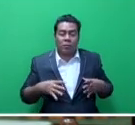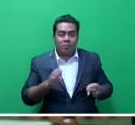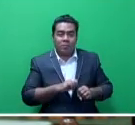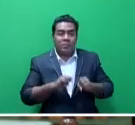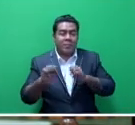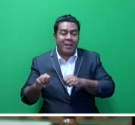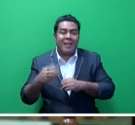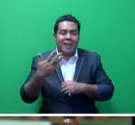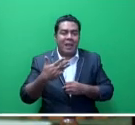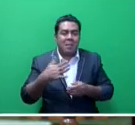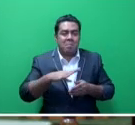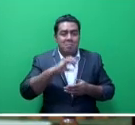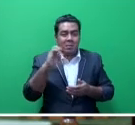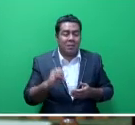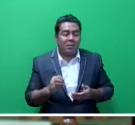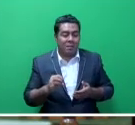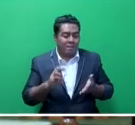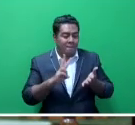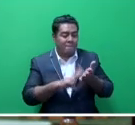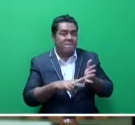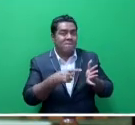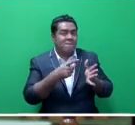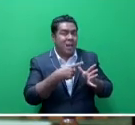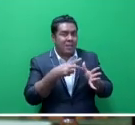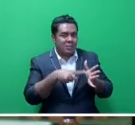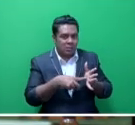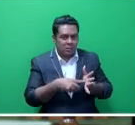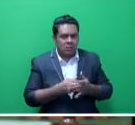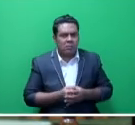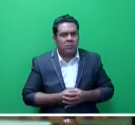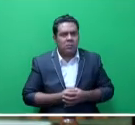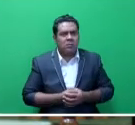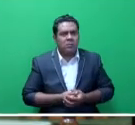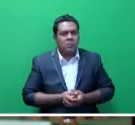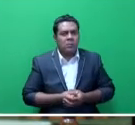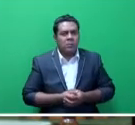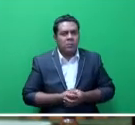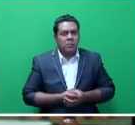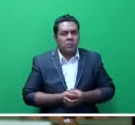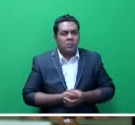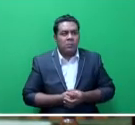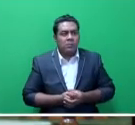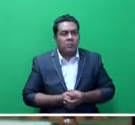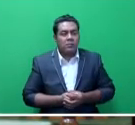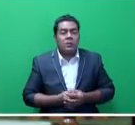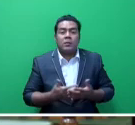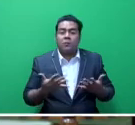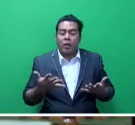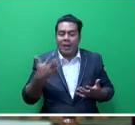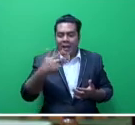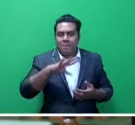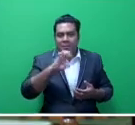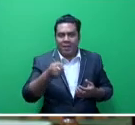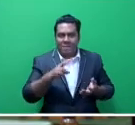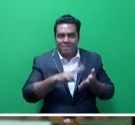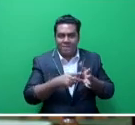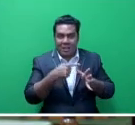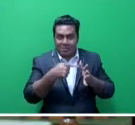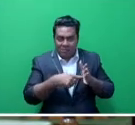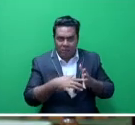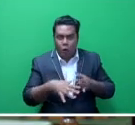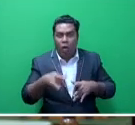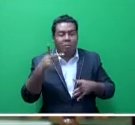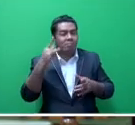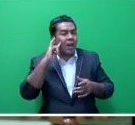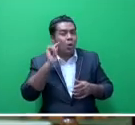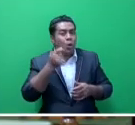9% VAT. Currently, telecommunication equipment attracts 5% fiscal, free import, and 9% VAT. However, the telecommunication